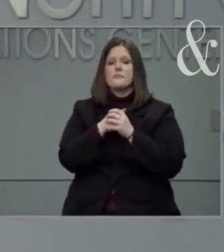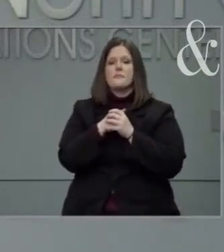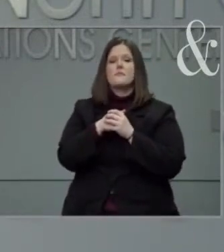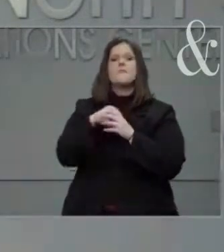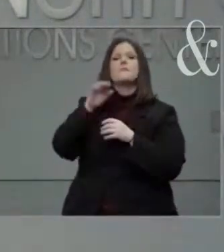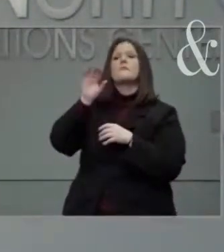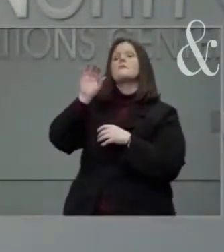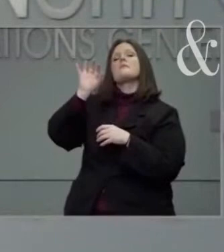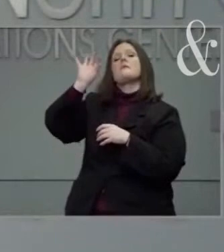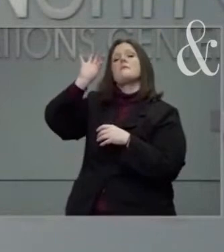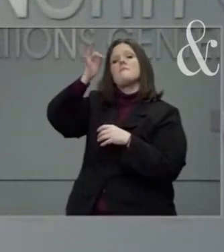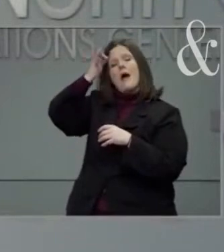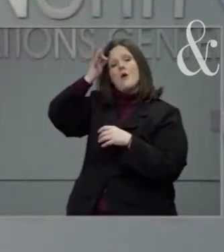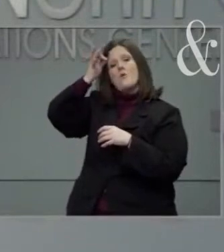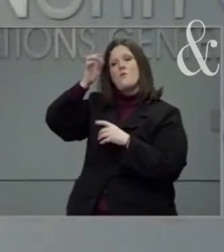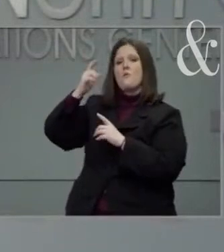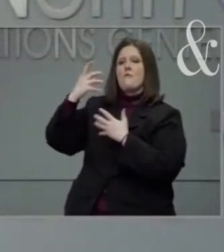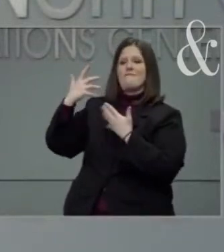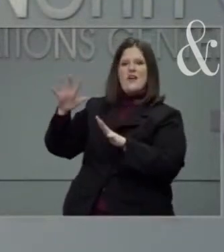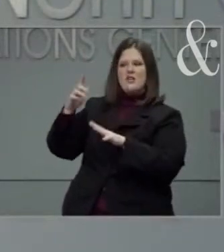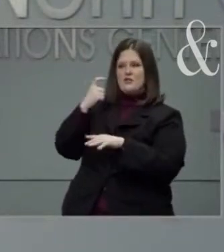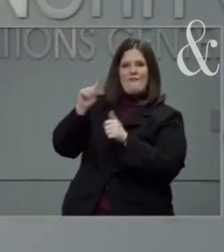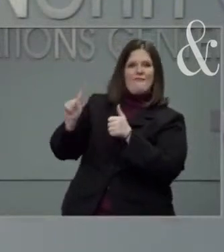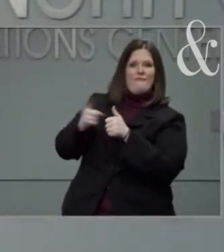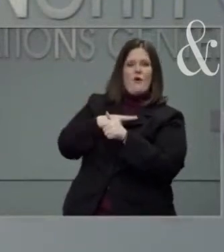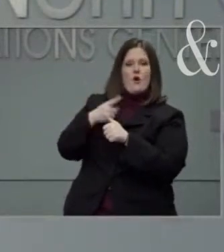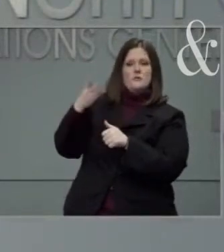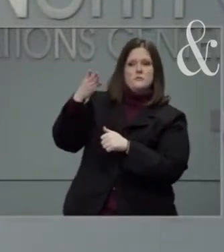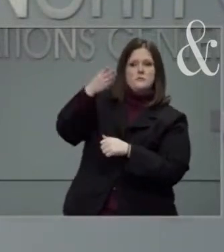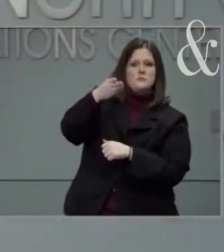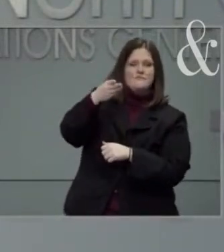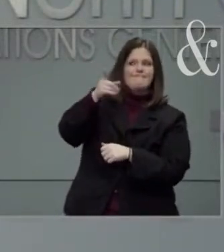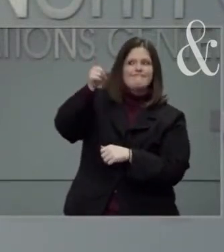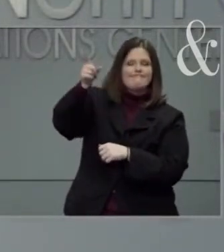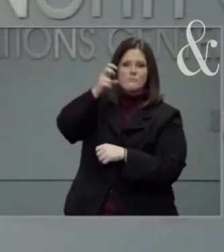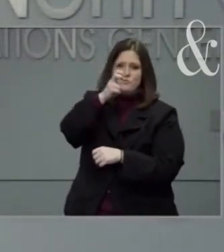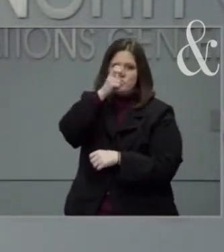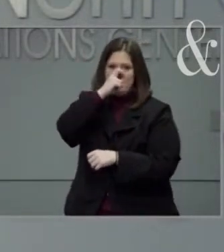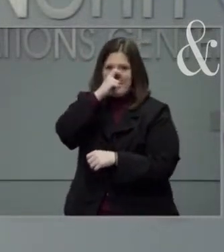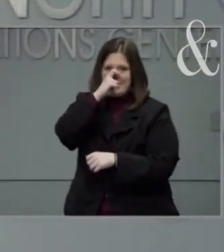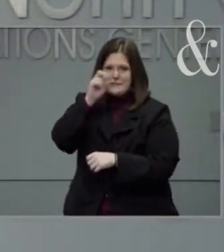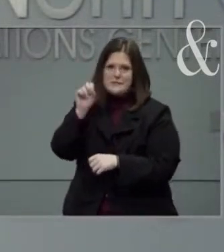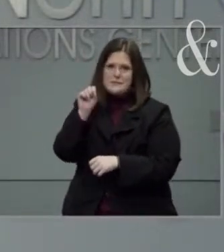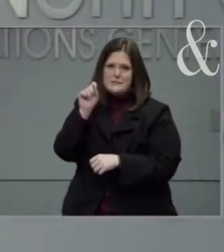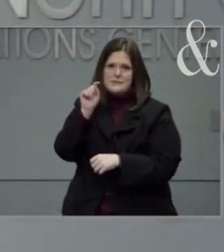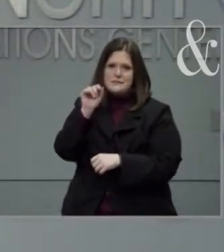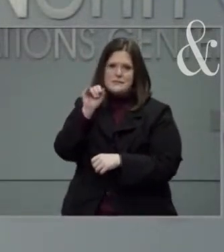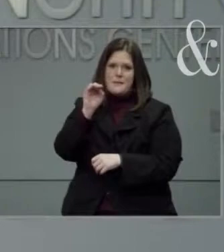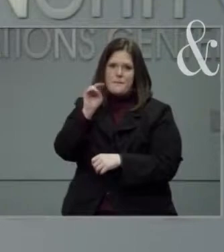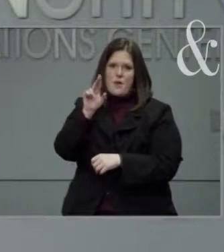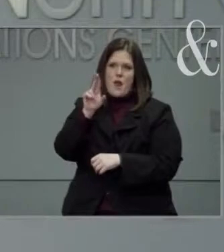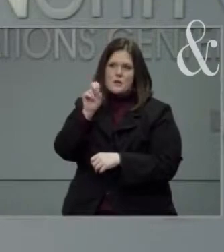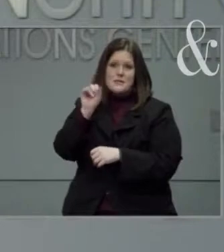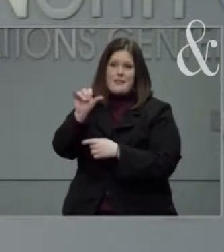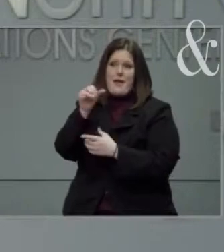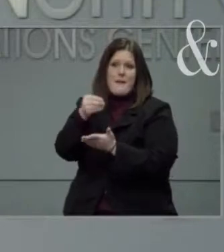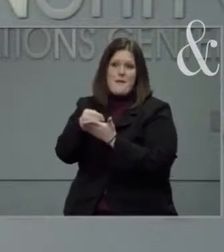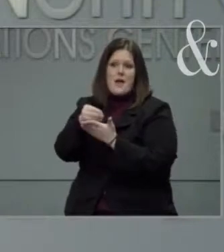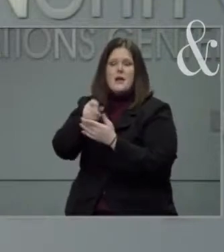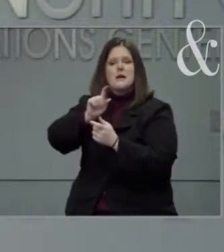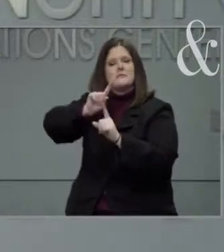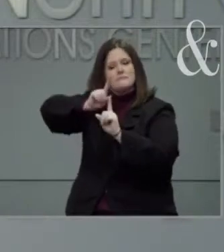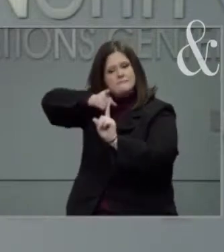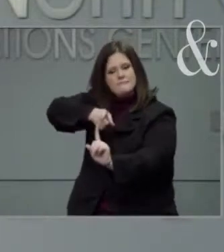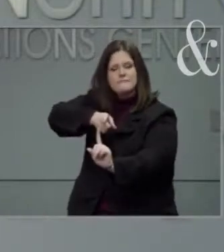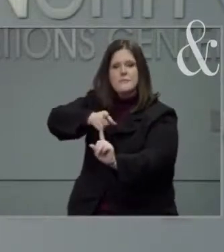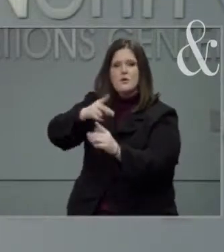stimulus money that the feds have provided have had very limited flexibility. They're for specific programs and specific